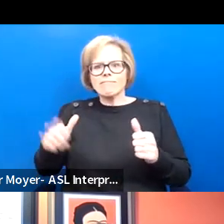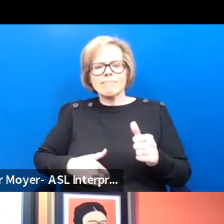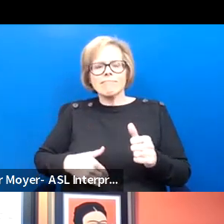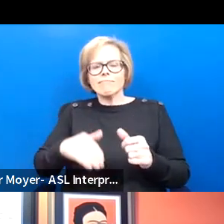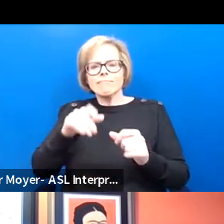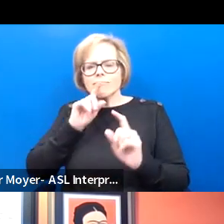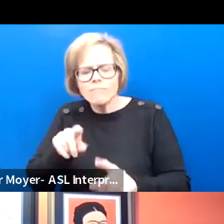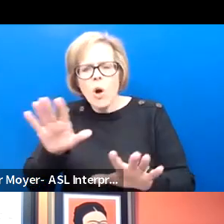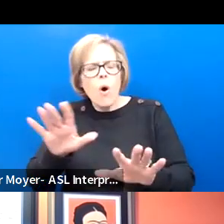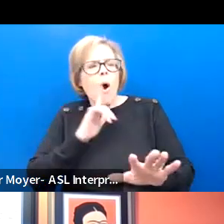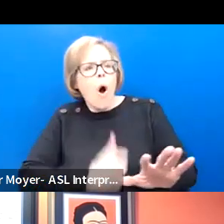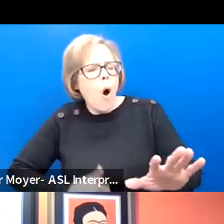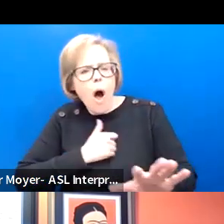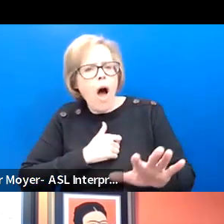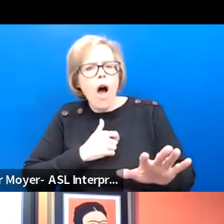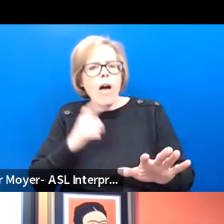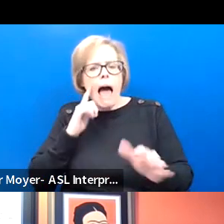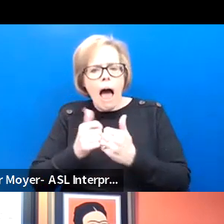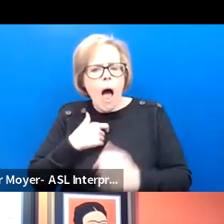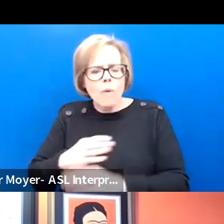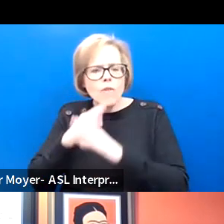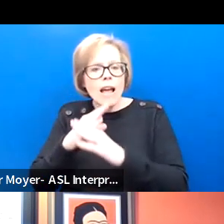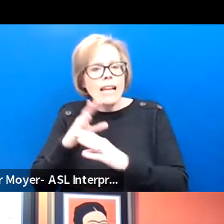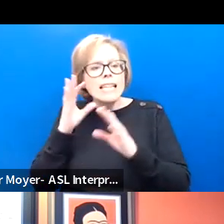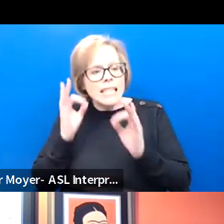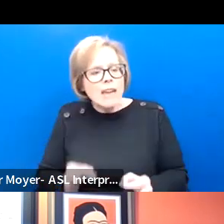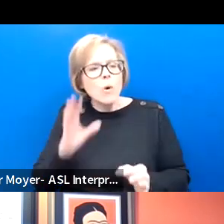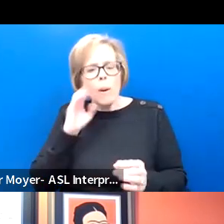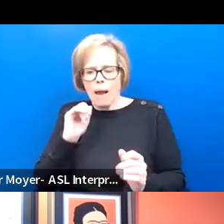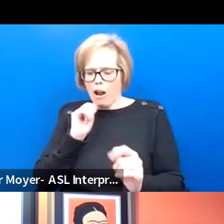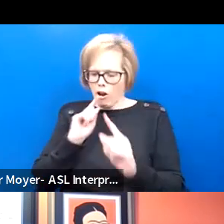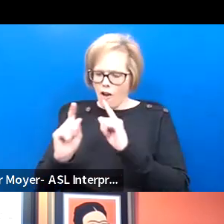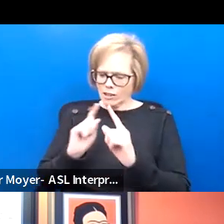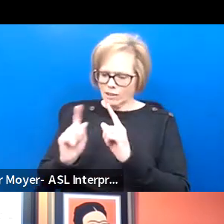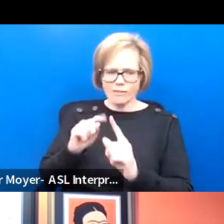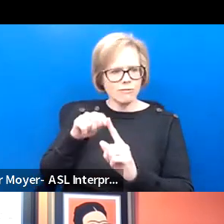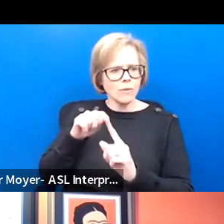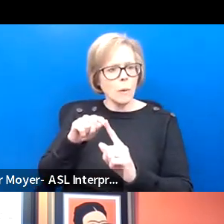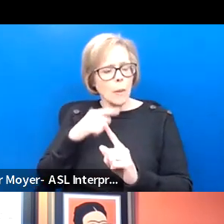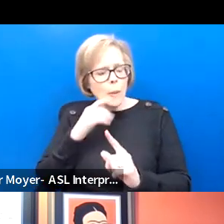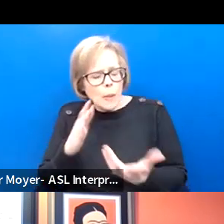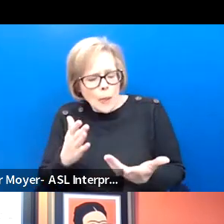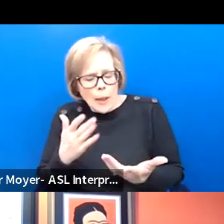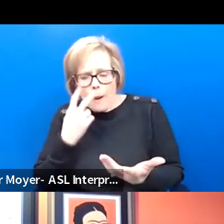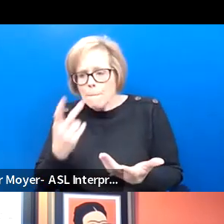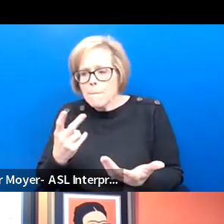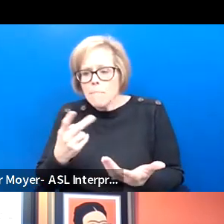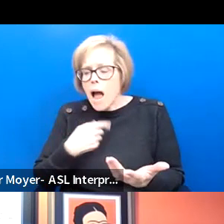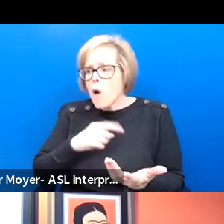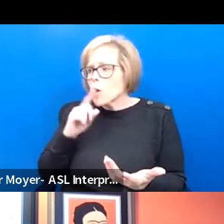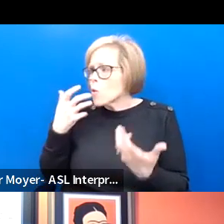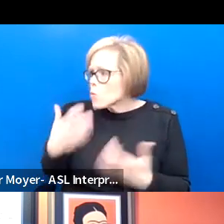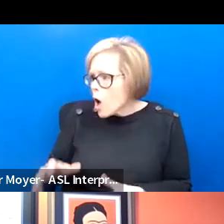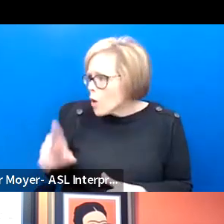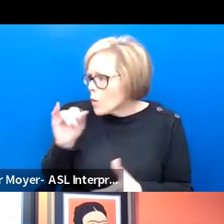reaction wasn't like, oh, I'm so sorry, like, how could I stop from doing that? It would definitely be a conversation that would say, well, I really don't want to do it that way. How